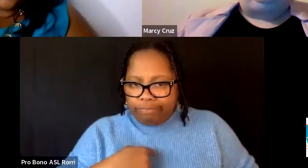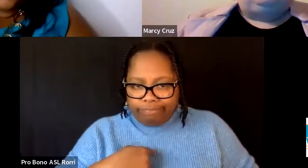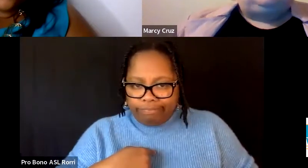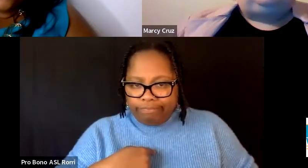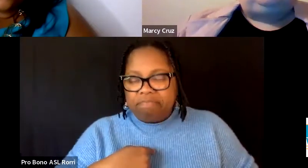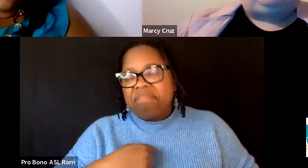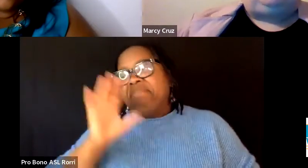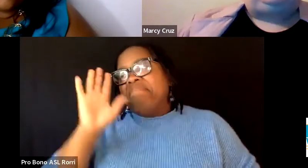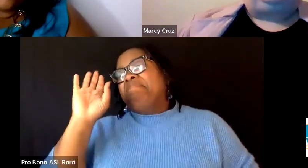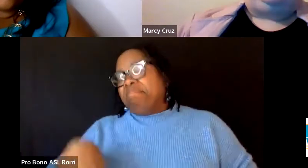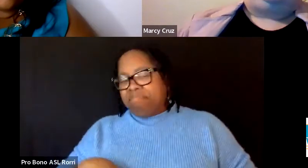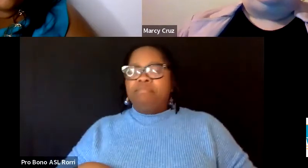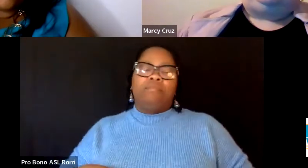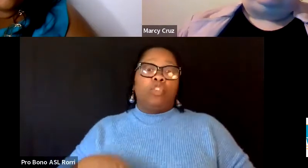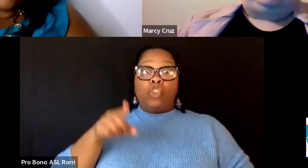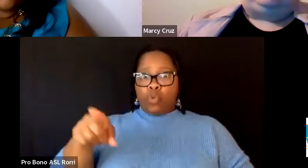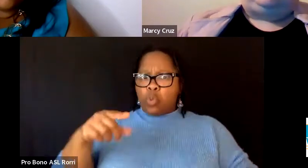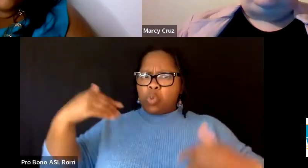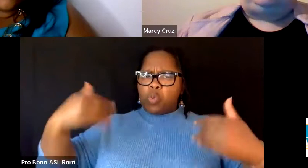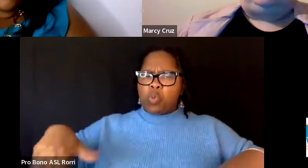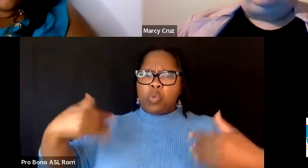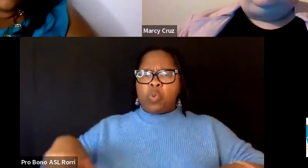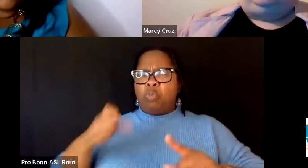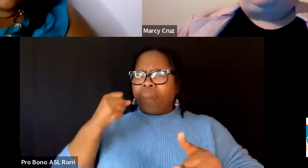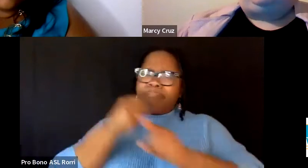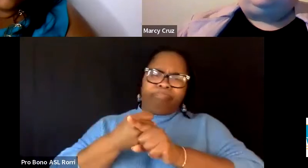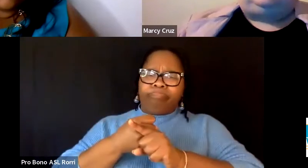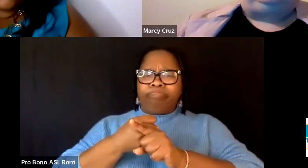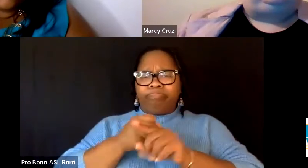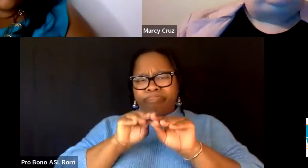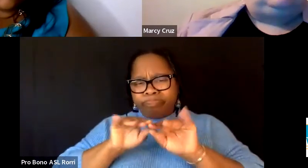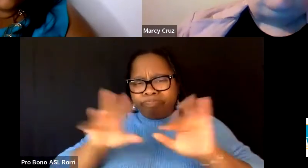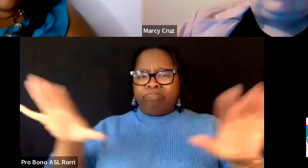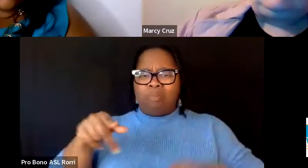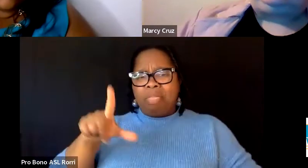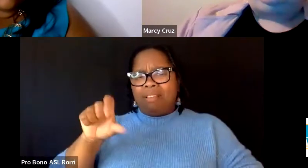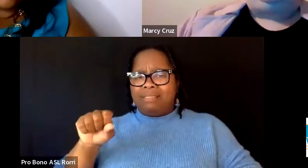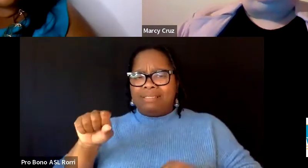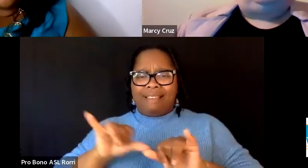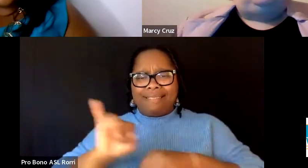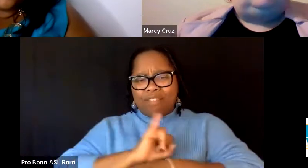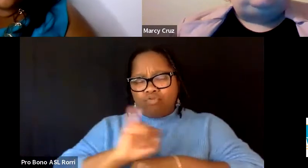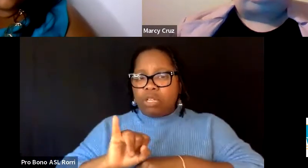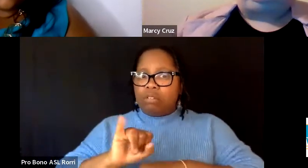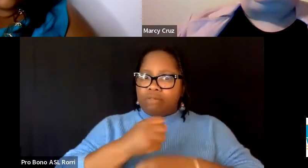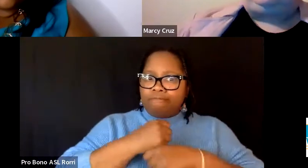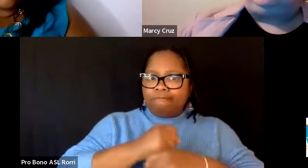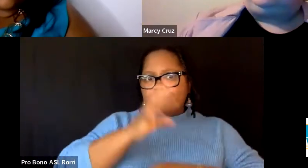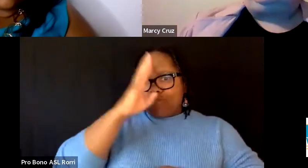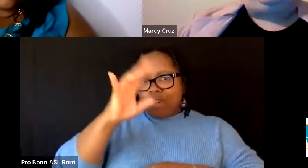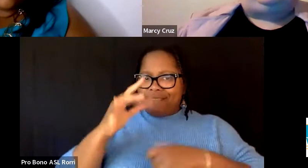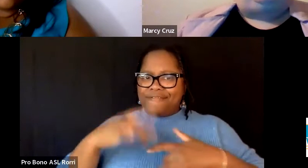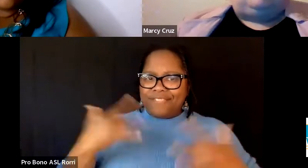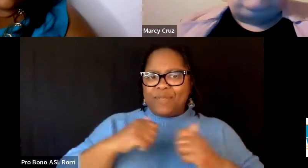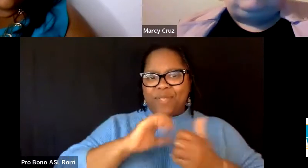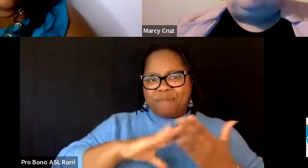So you have definitely made major moves within the plus size industry by creating and producing events for the community, using the